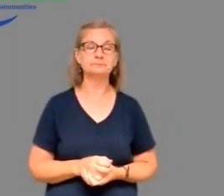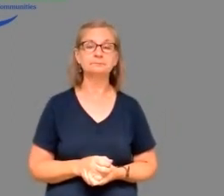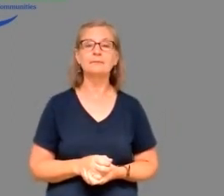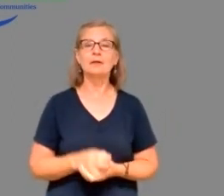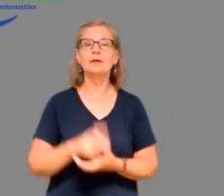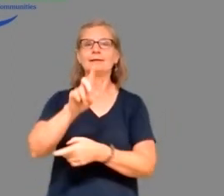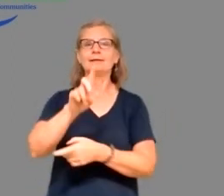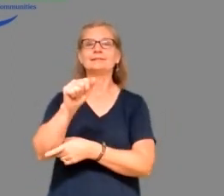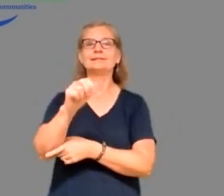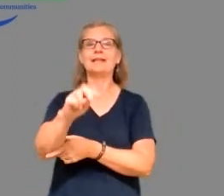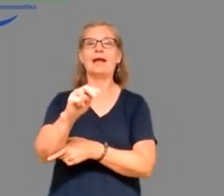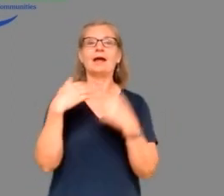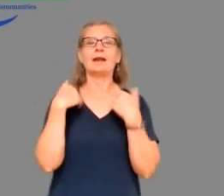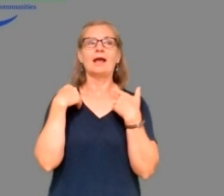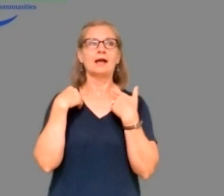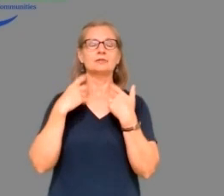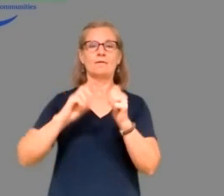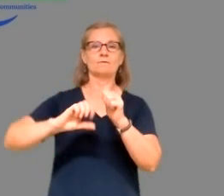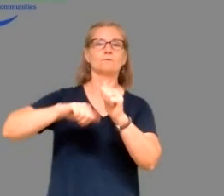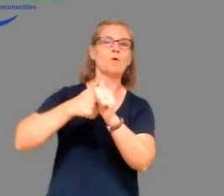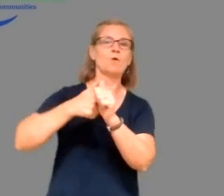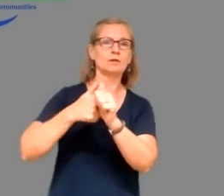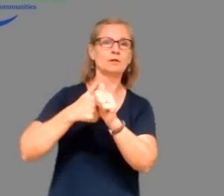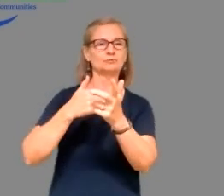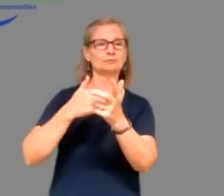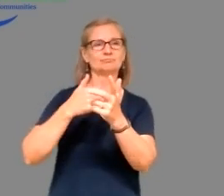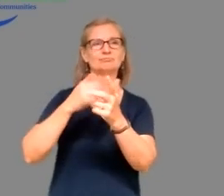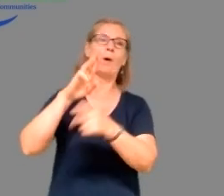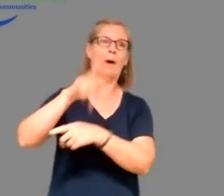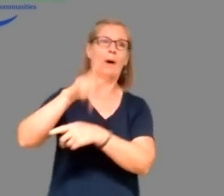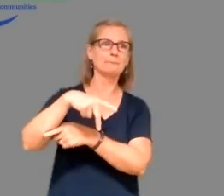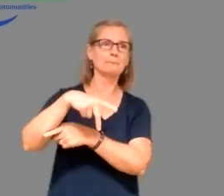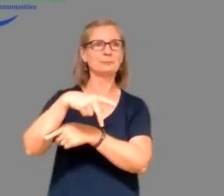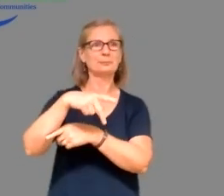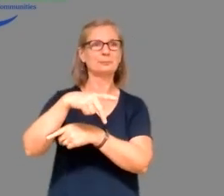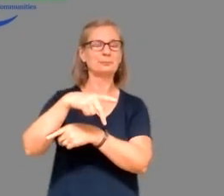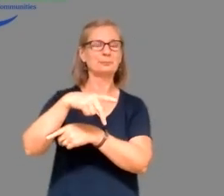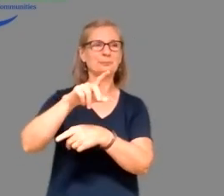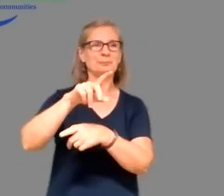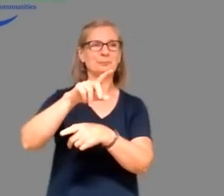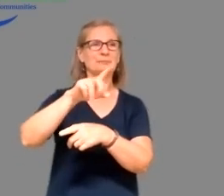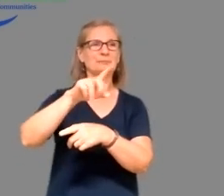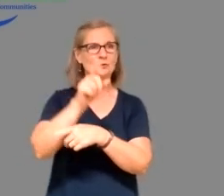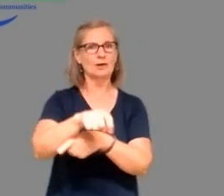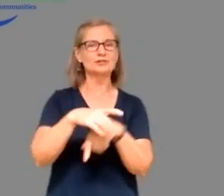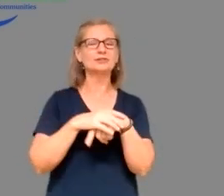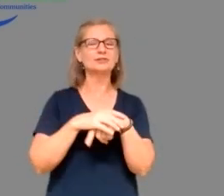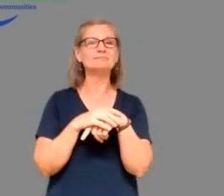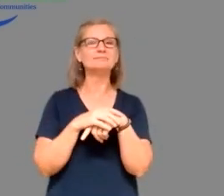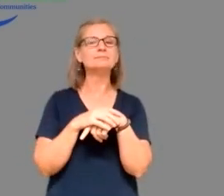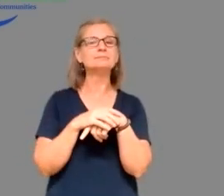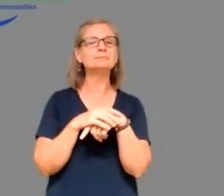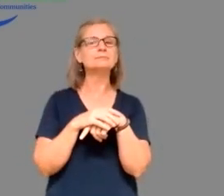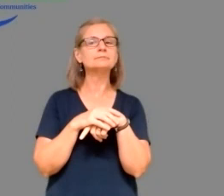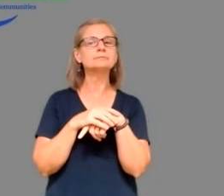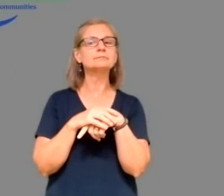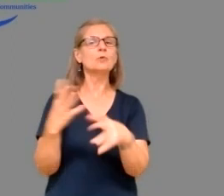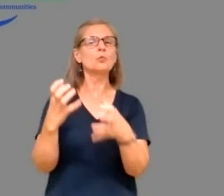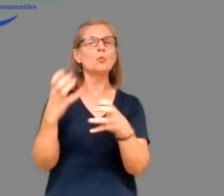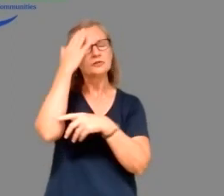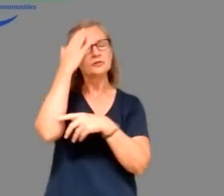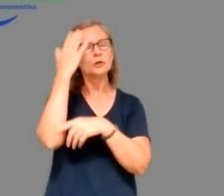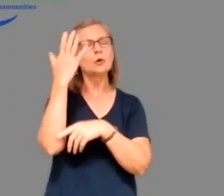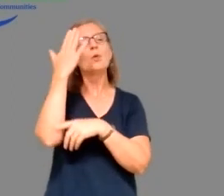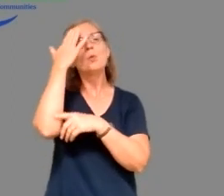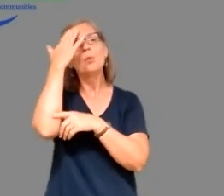Dan has a follow-up question regarding that, that kind of segues nicely in there. Why is it that the Coos County continues to